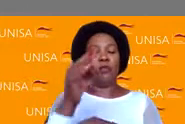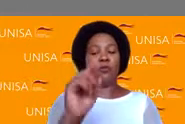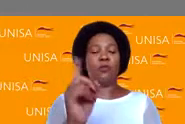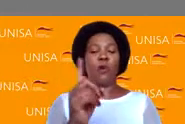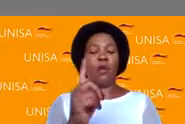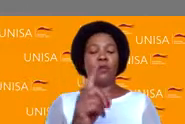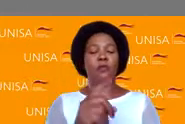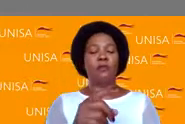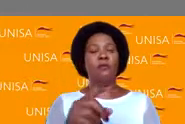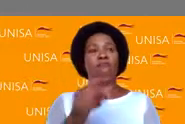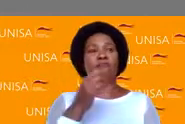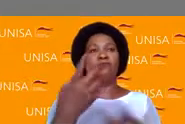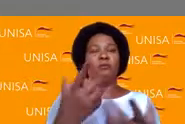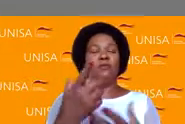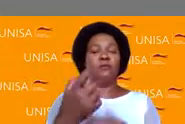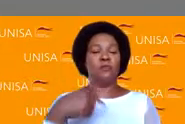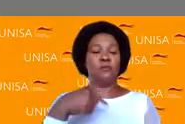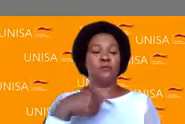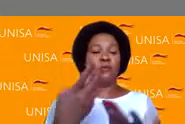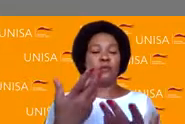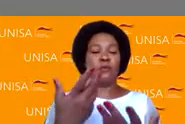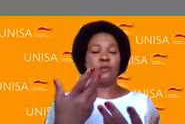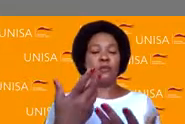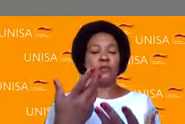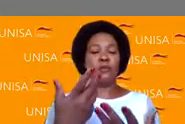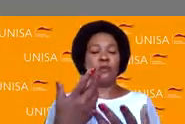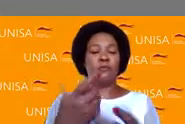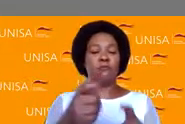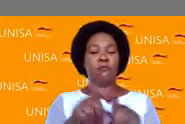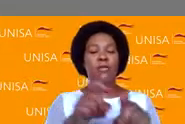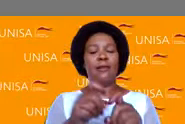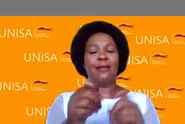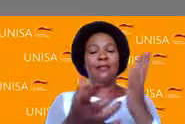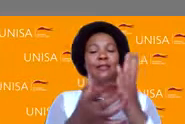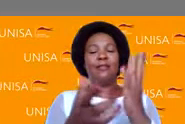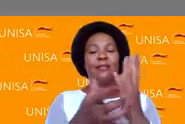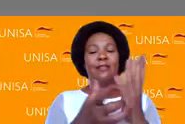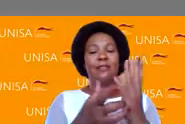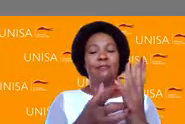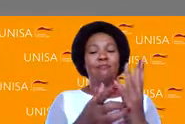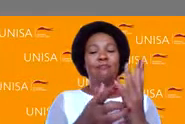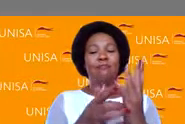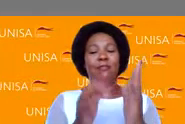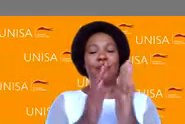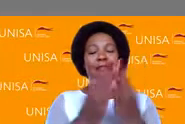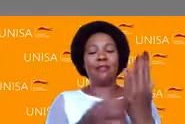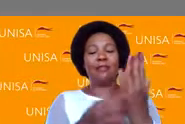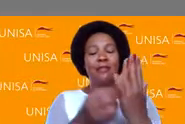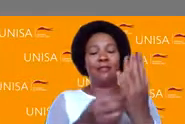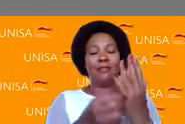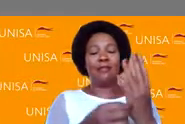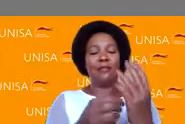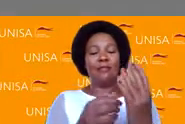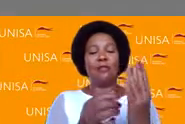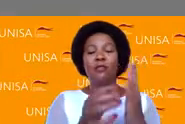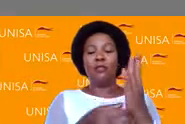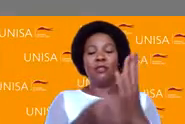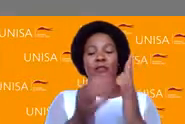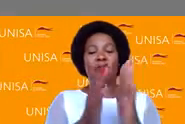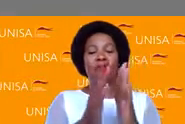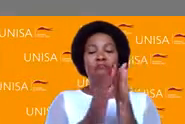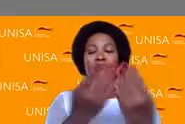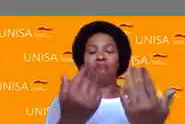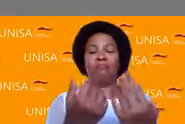say I've earned a competency in digital literacy by completing a section on one of my modules. So